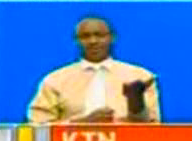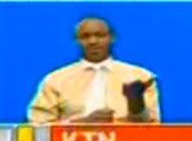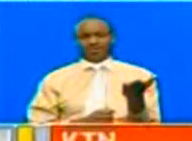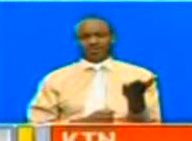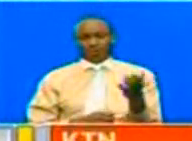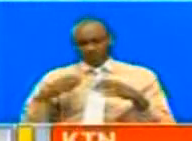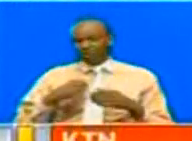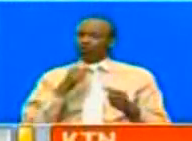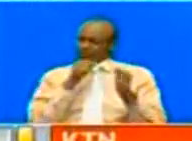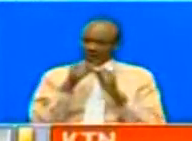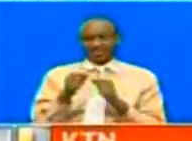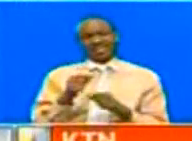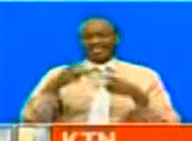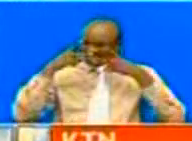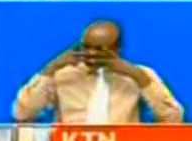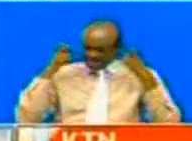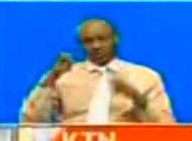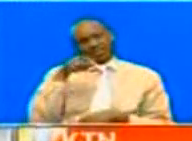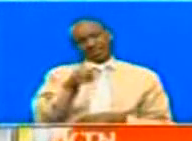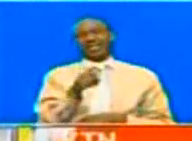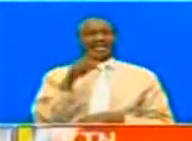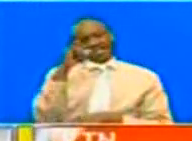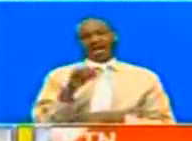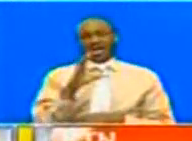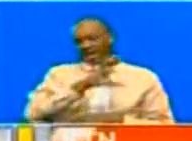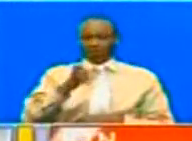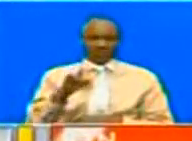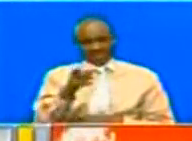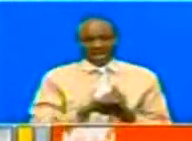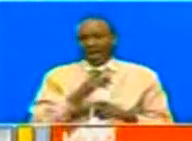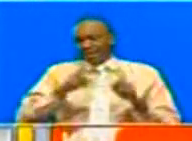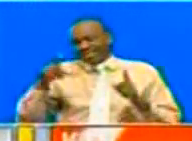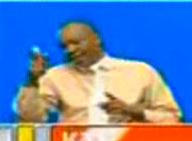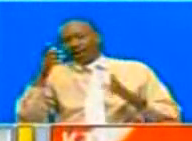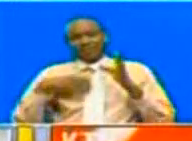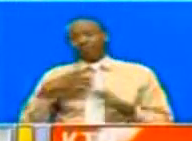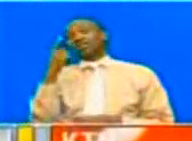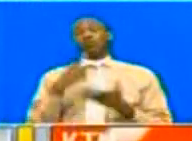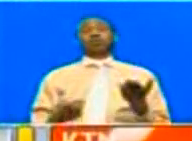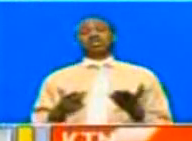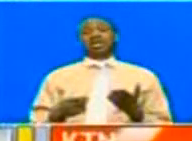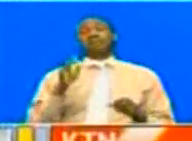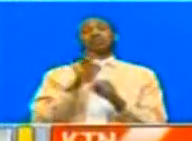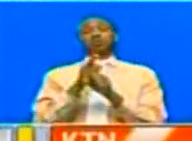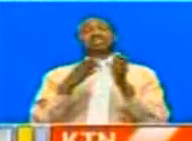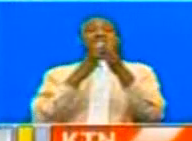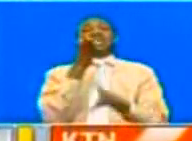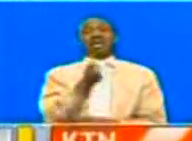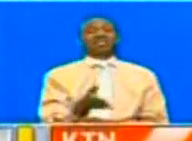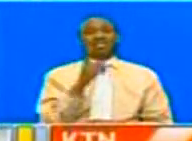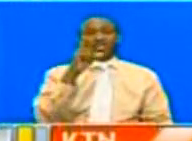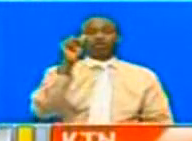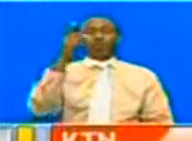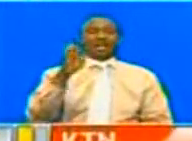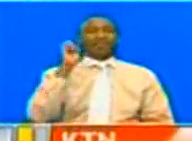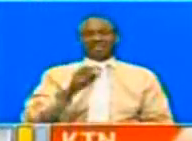to fight terrorism in this country. But for somebody to come around and say that the majority leader should